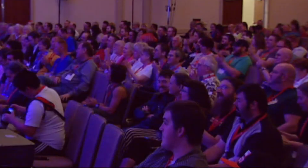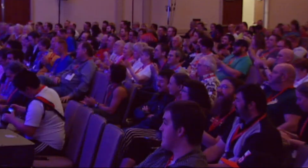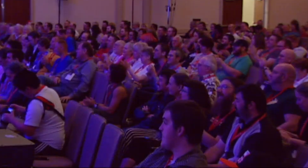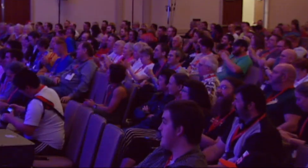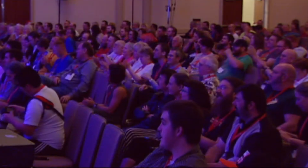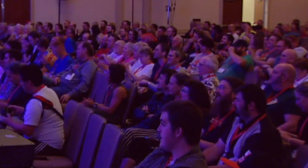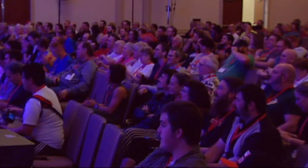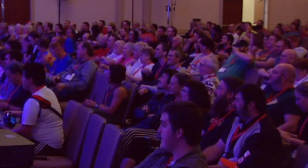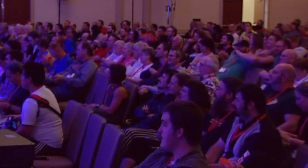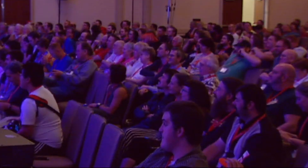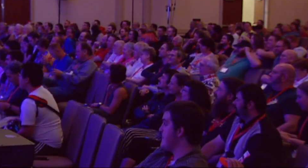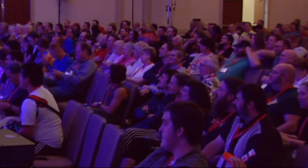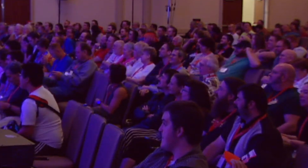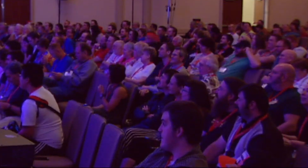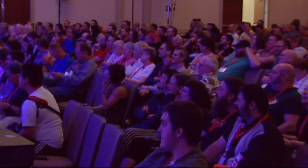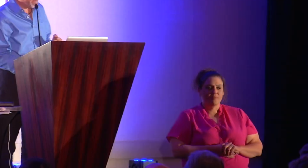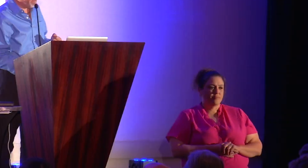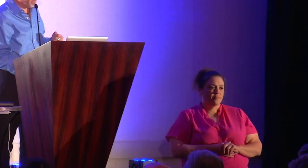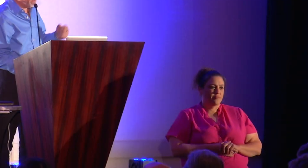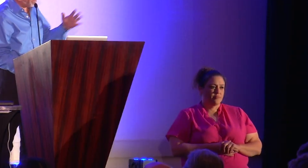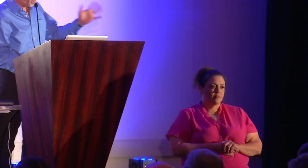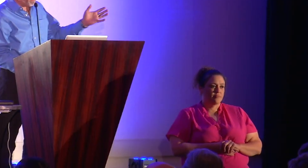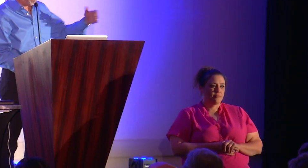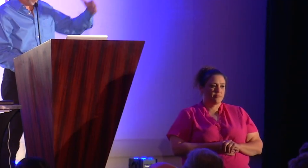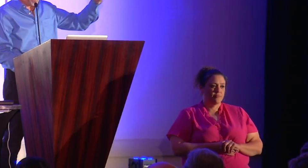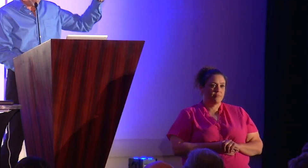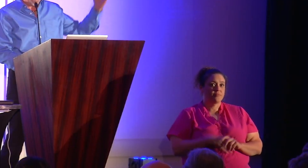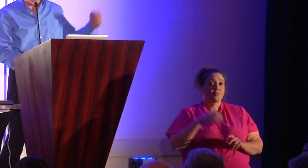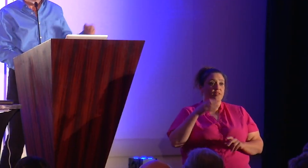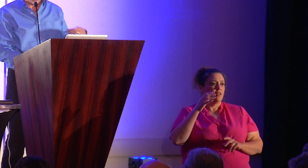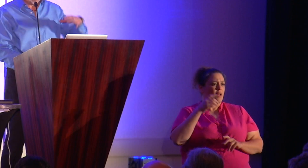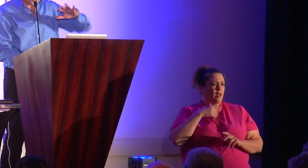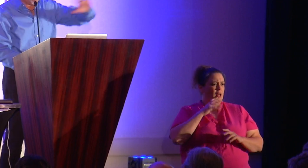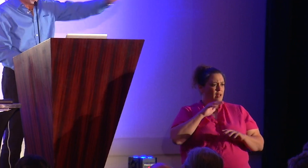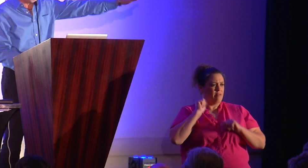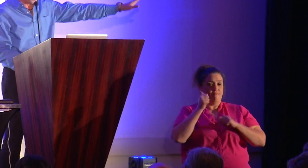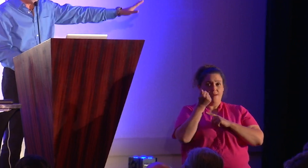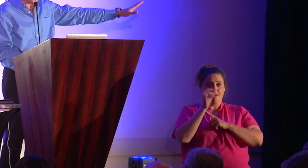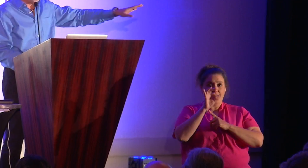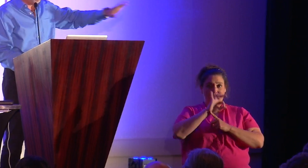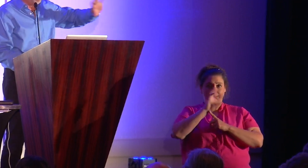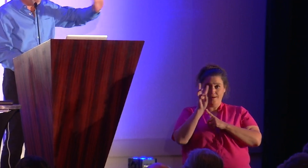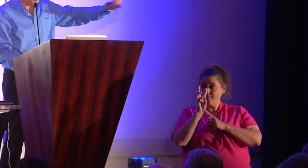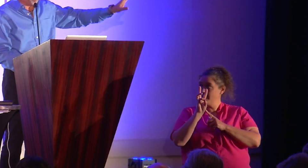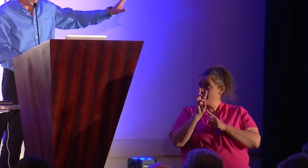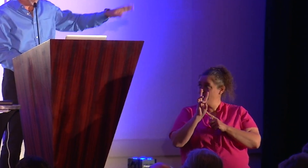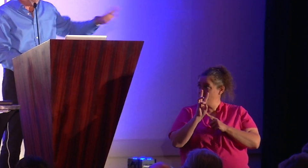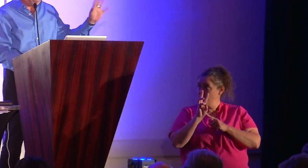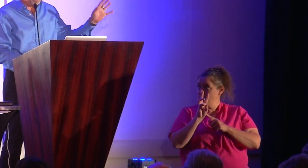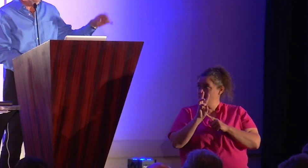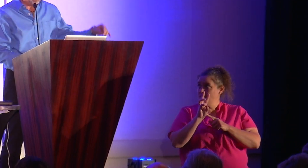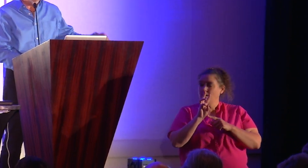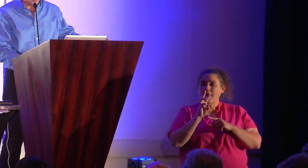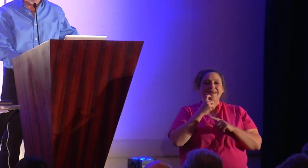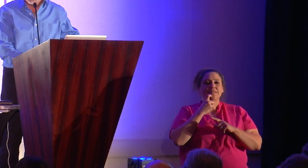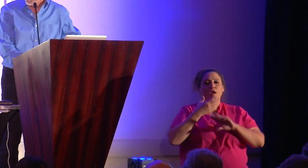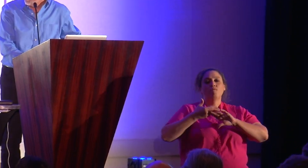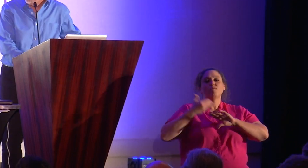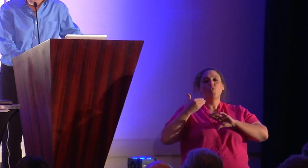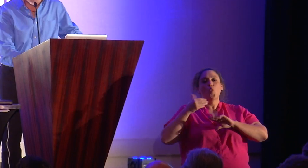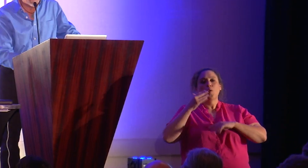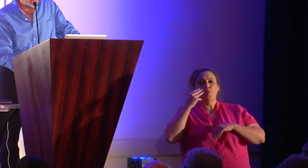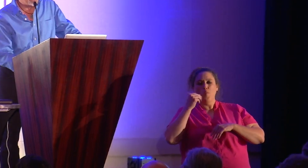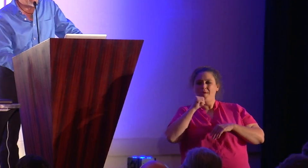I coined that in 1996, and if you want to use it, feel free. In fact, we have to use that instead of ex-Mormon, because foreman is so much better.